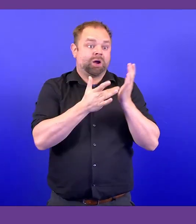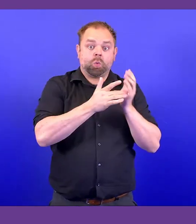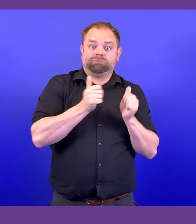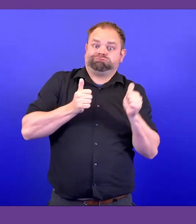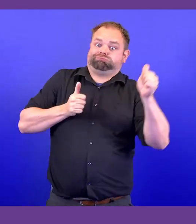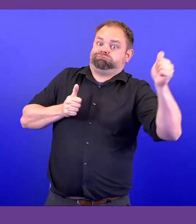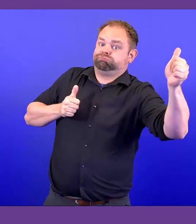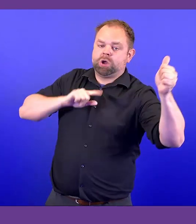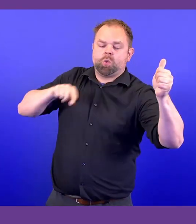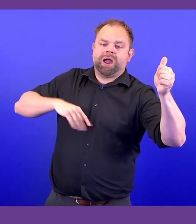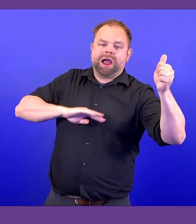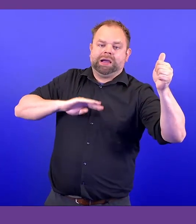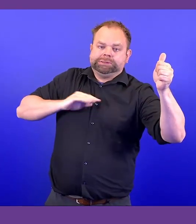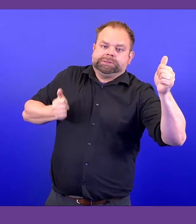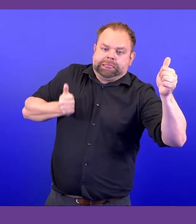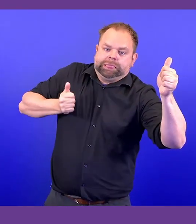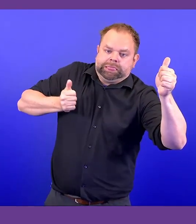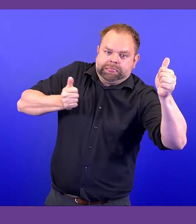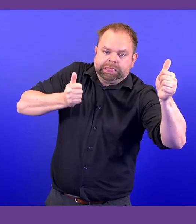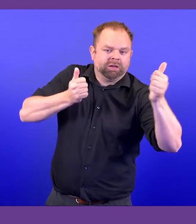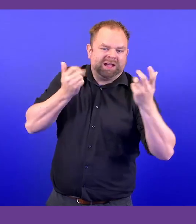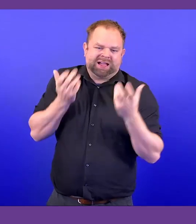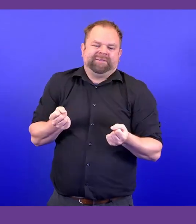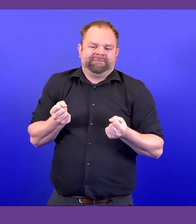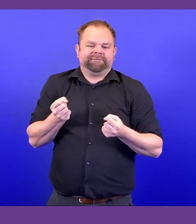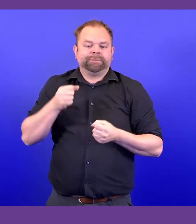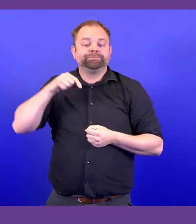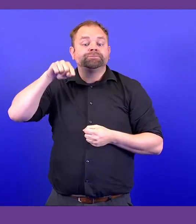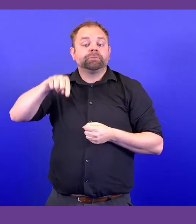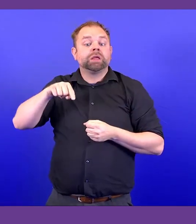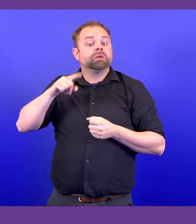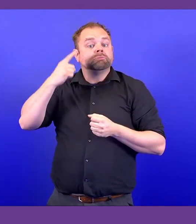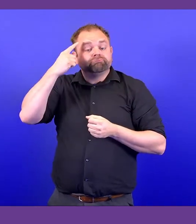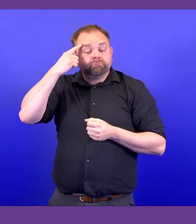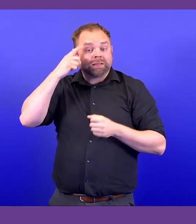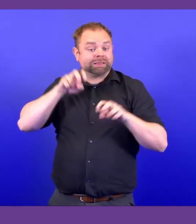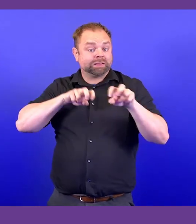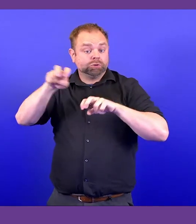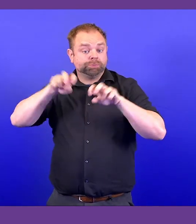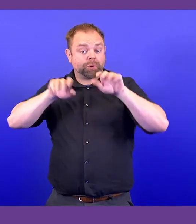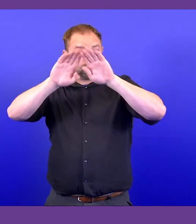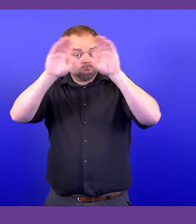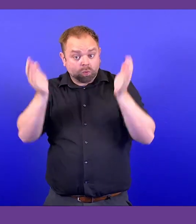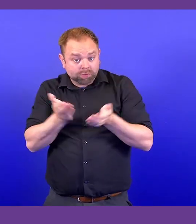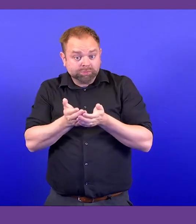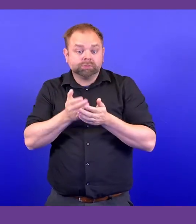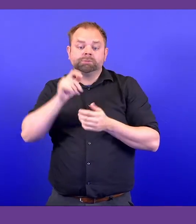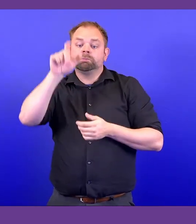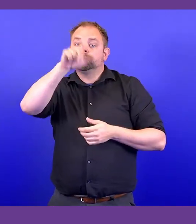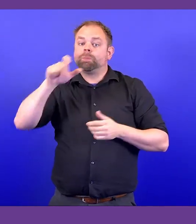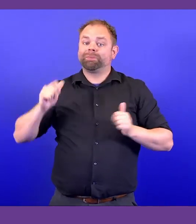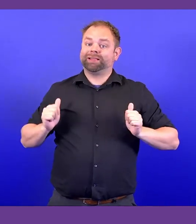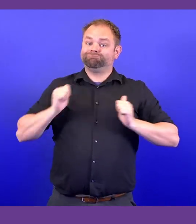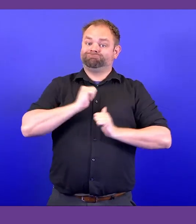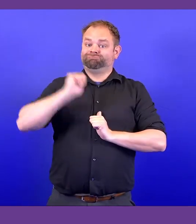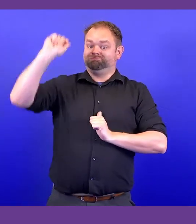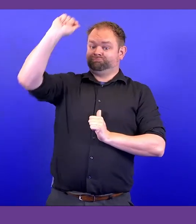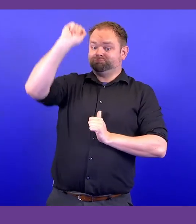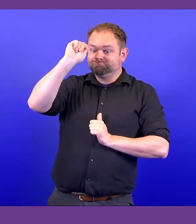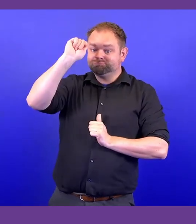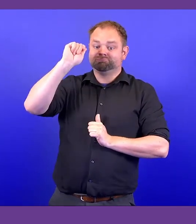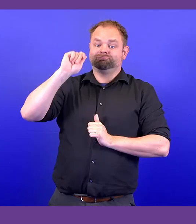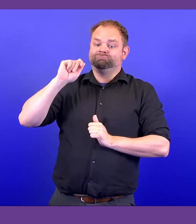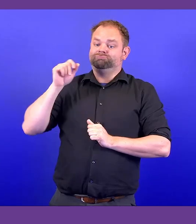that situation. I wonder now, are there questions from the floor that people would like to put to our